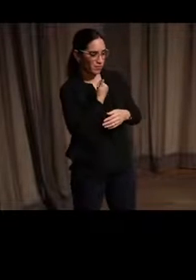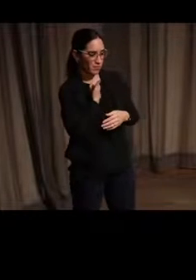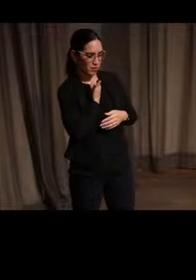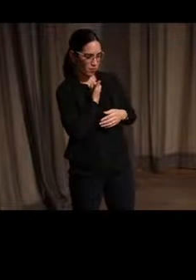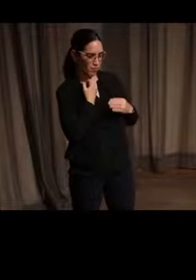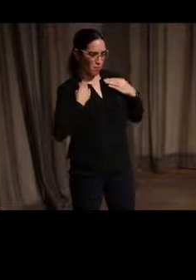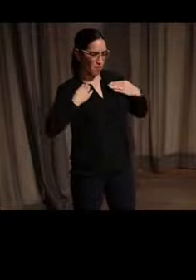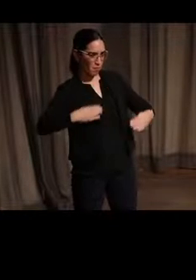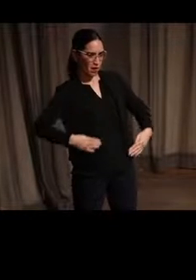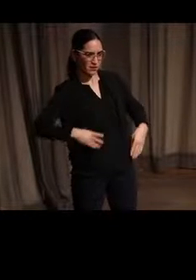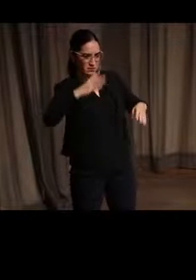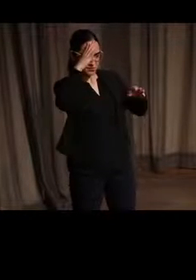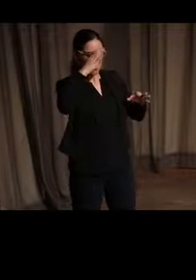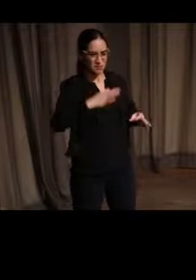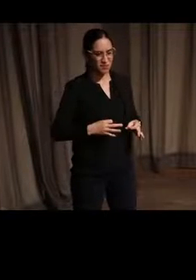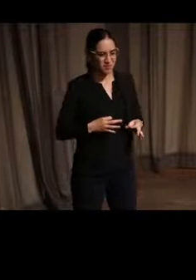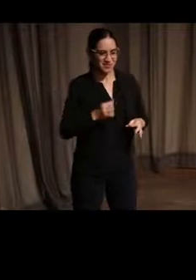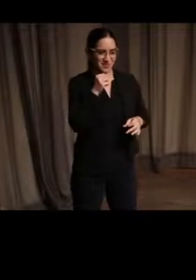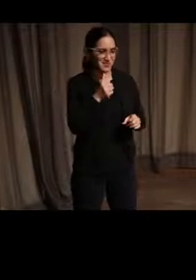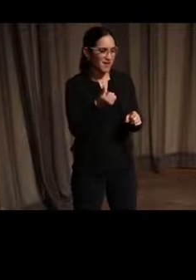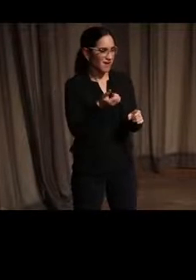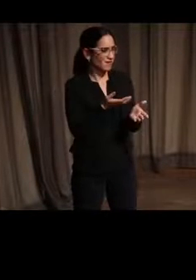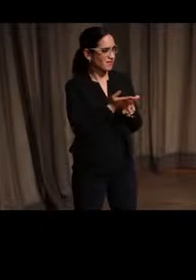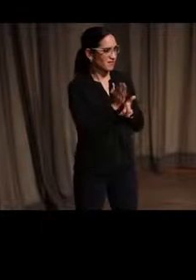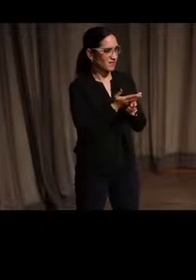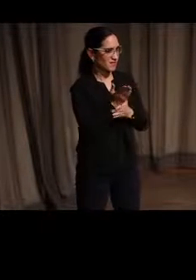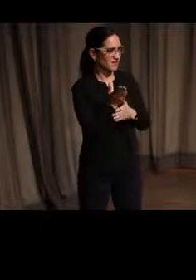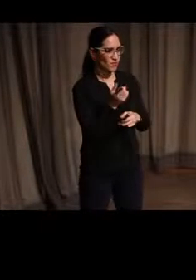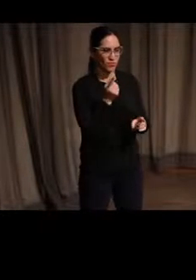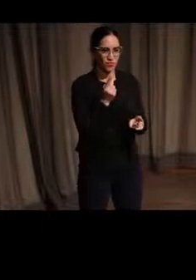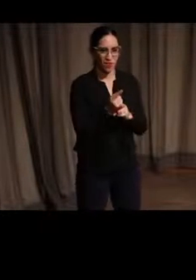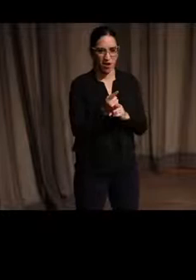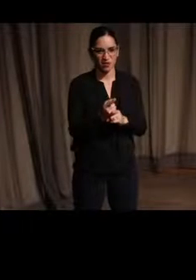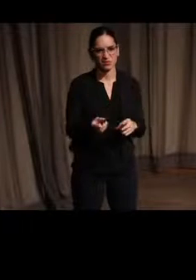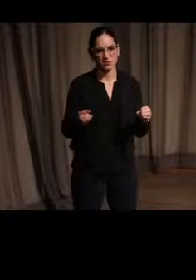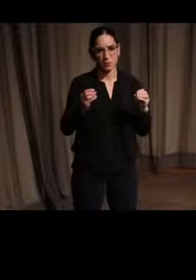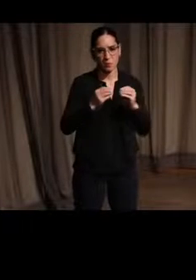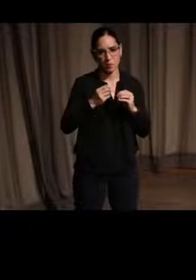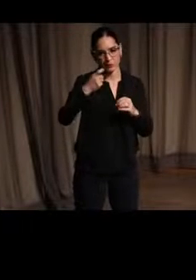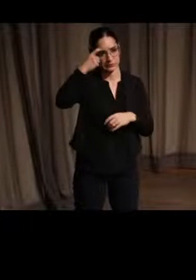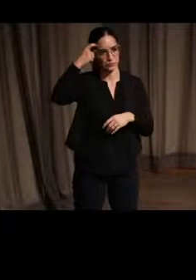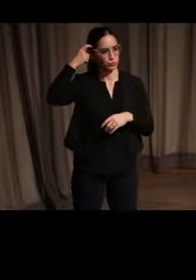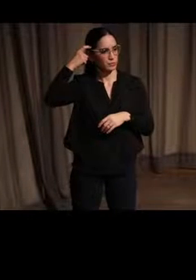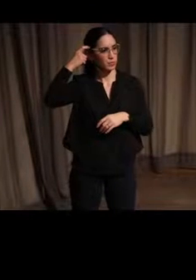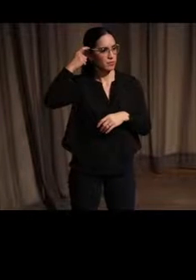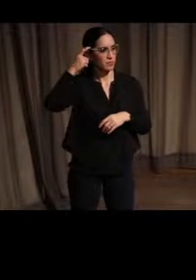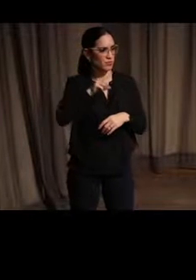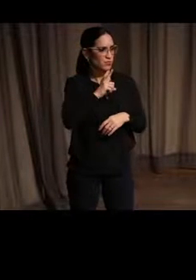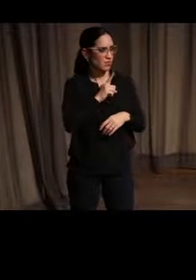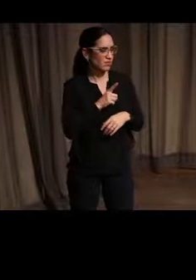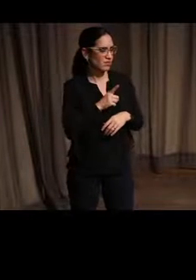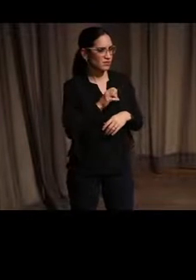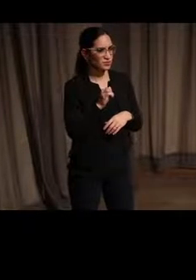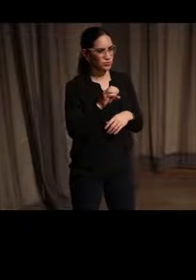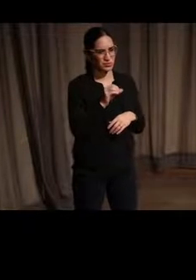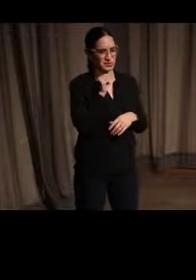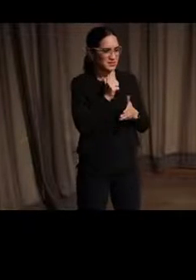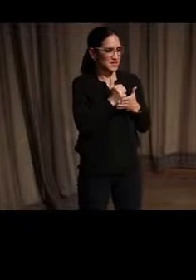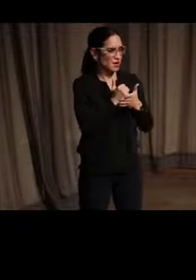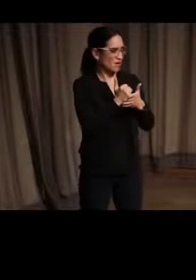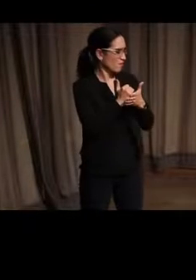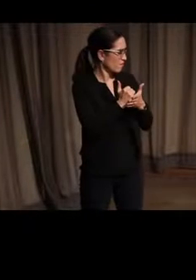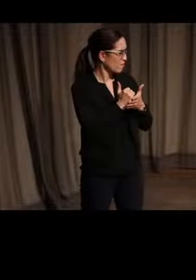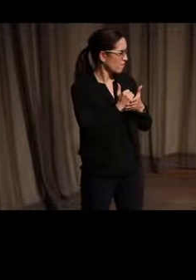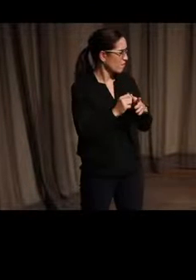think that that seems right to me. And I think it only causes the woman like more trauma in the end, actually, to have to relive it from that perspective.